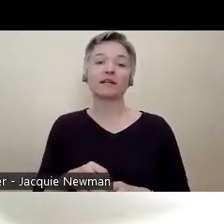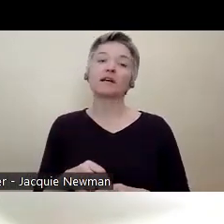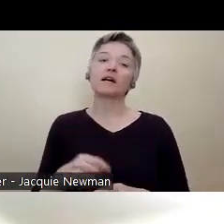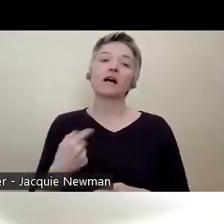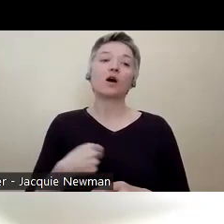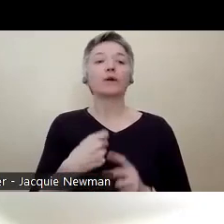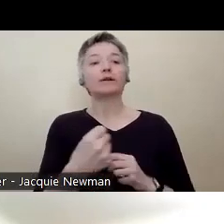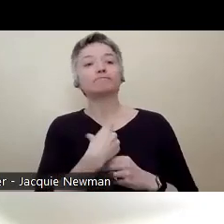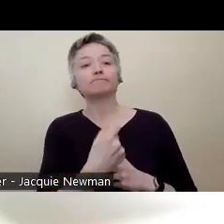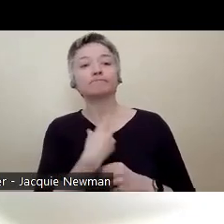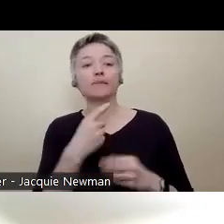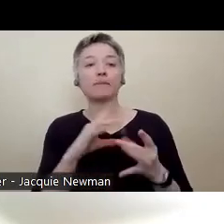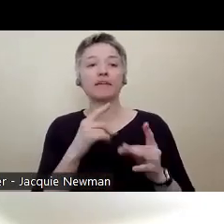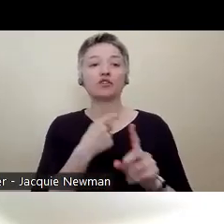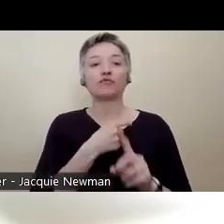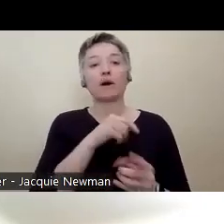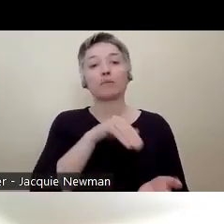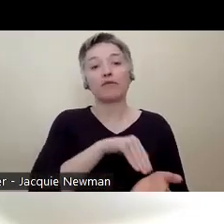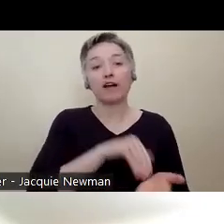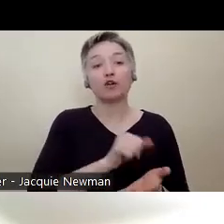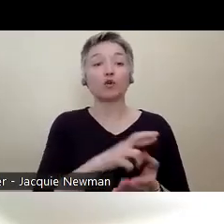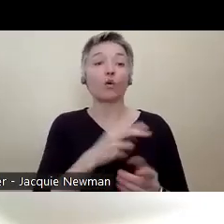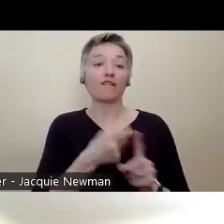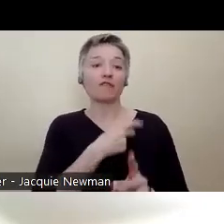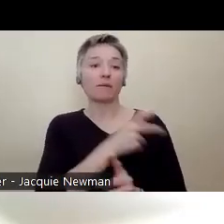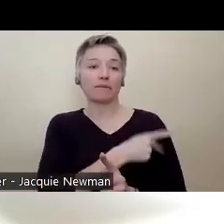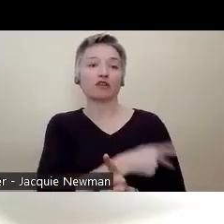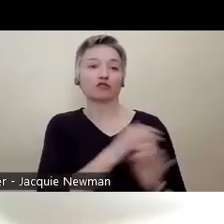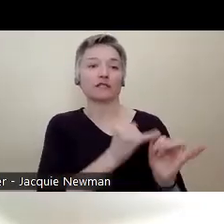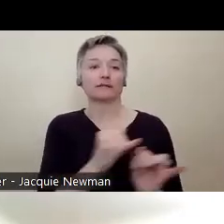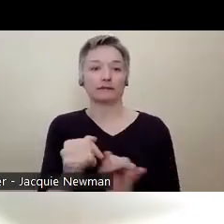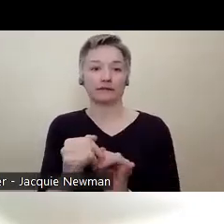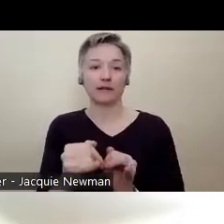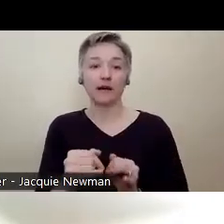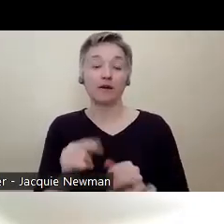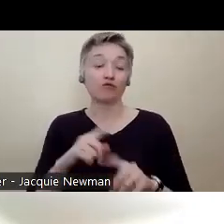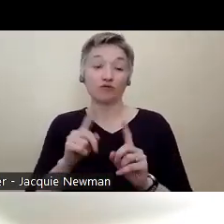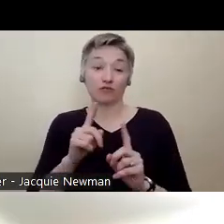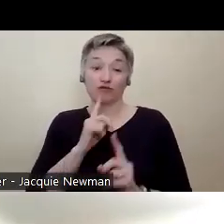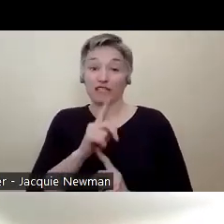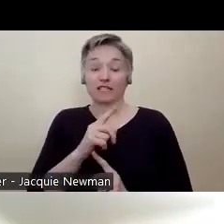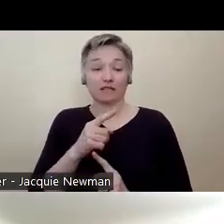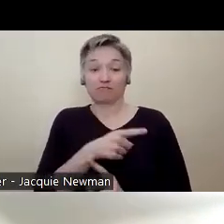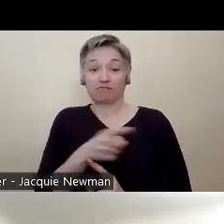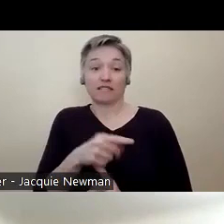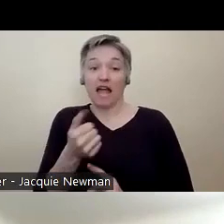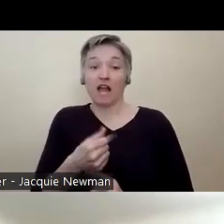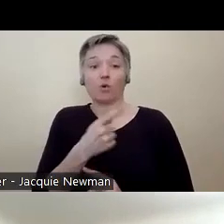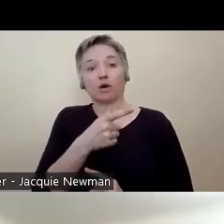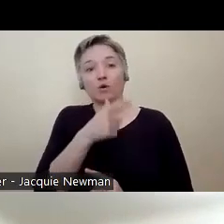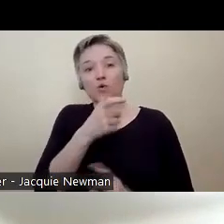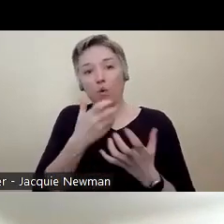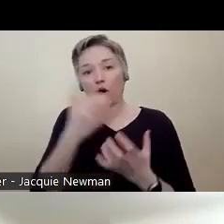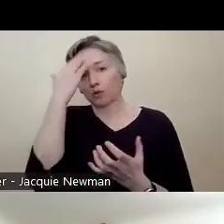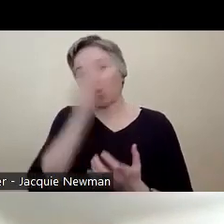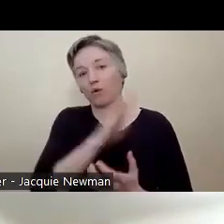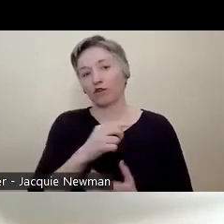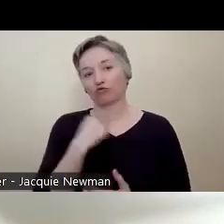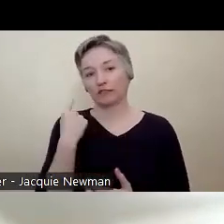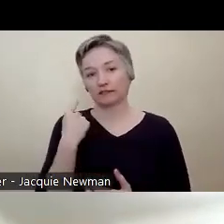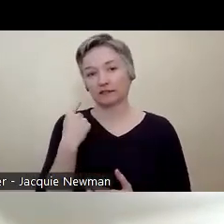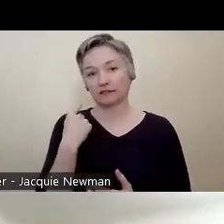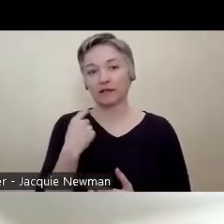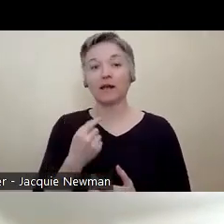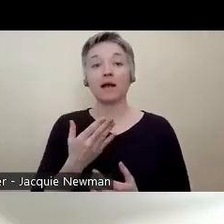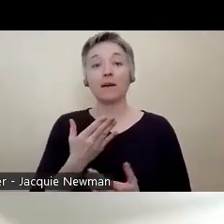providers, from individuals asking this. And really, it's anyone interested in knowing the risk for cancer. Because again, they may or may not be eligible